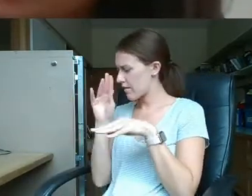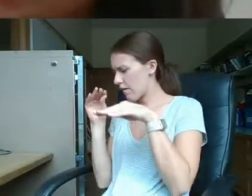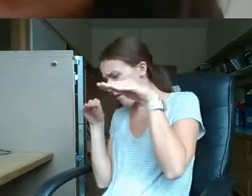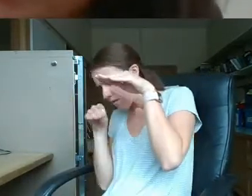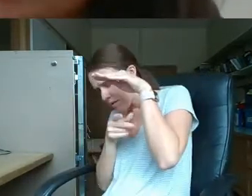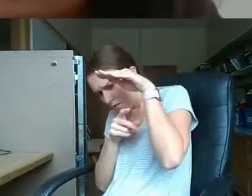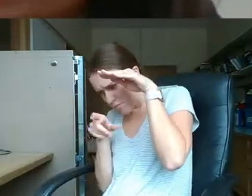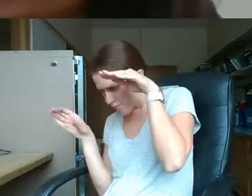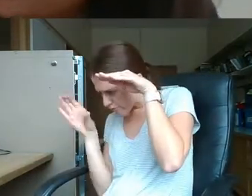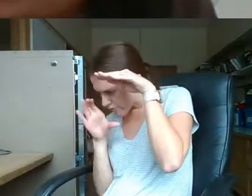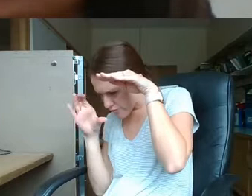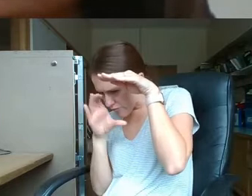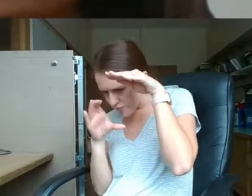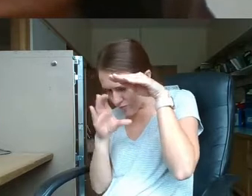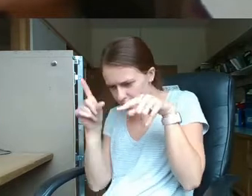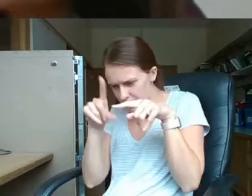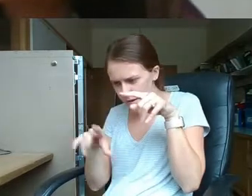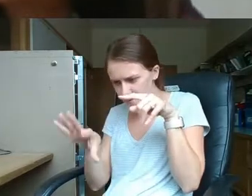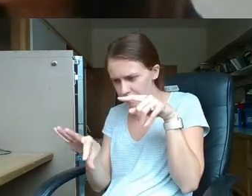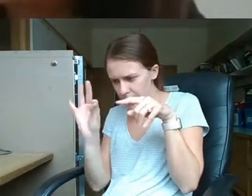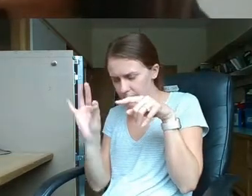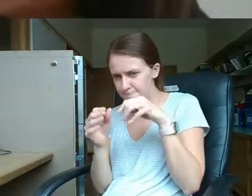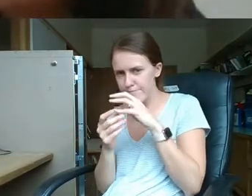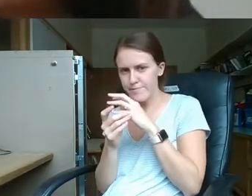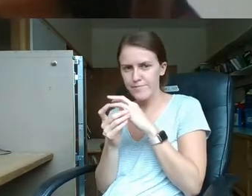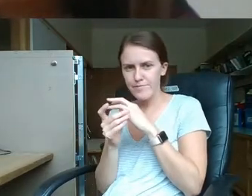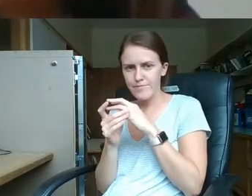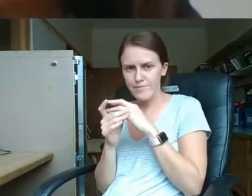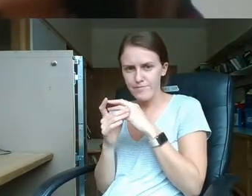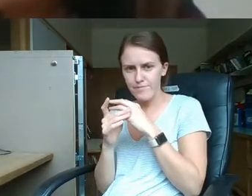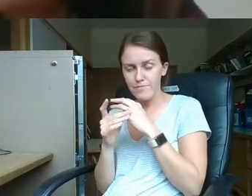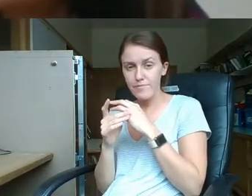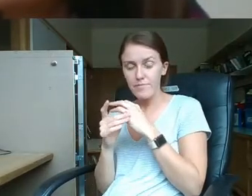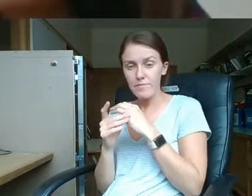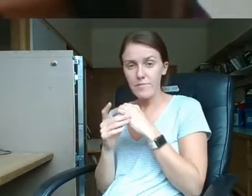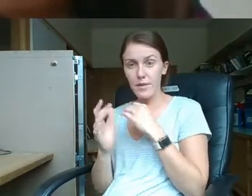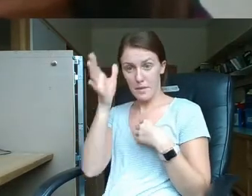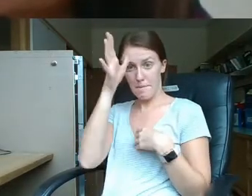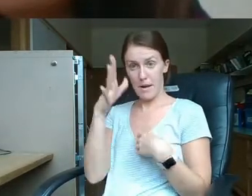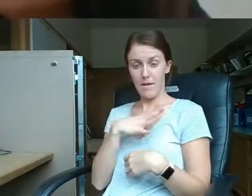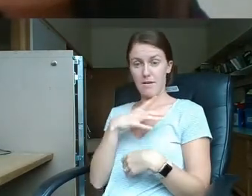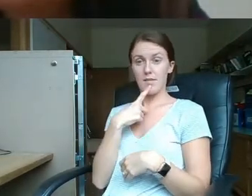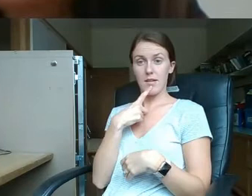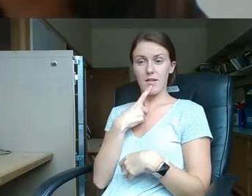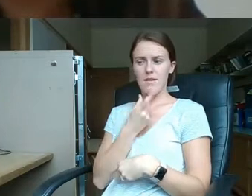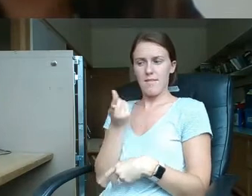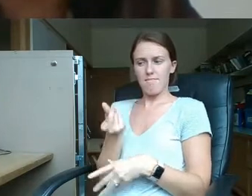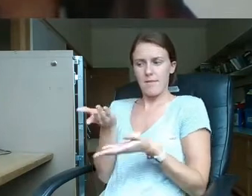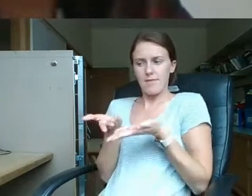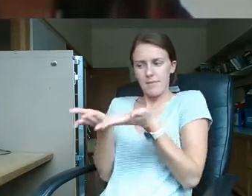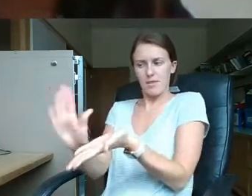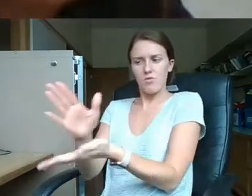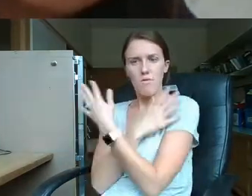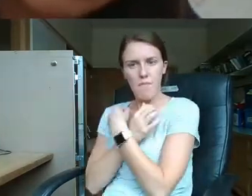chairs and in the washing machines. But then she heard the manager call her. "Is this what you were looking for,